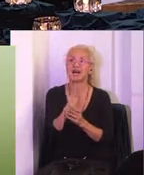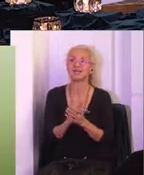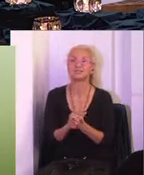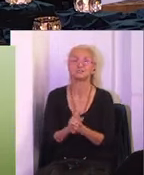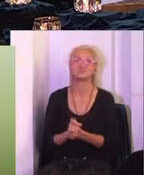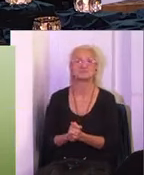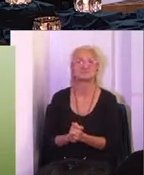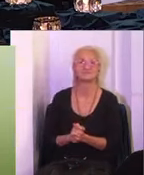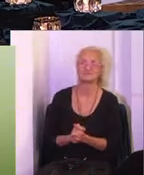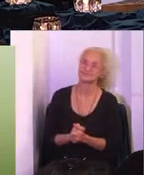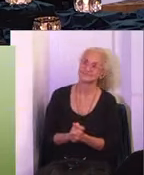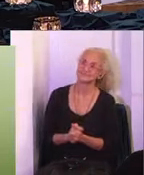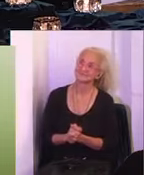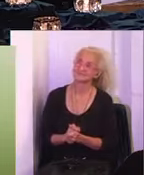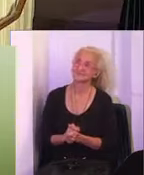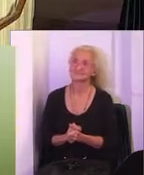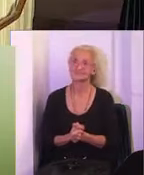God.